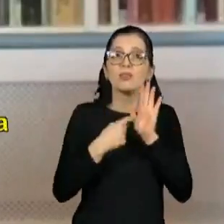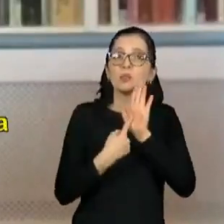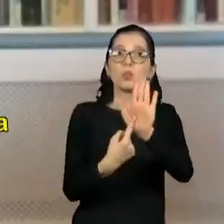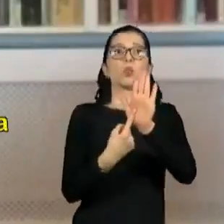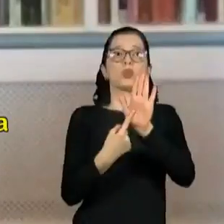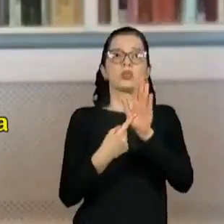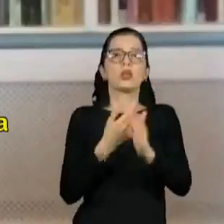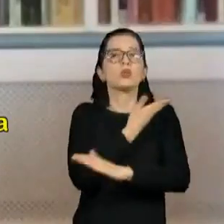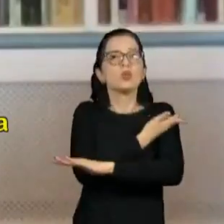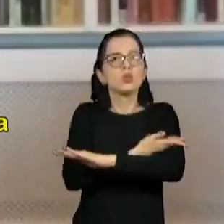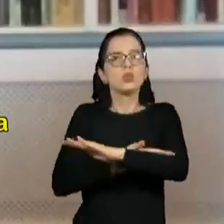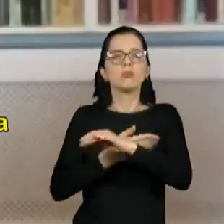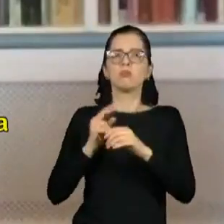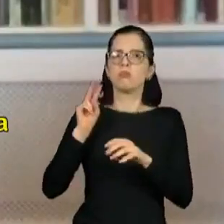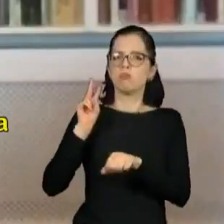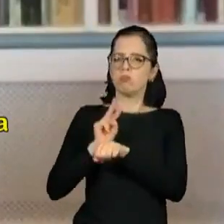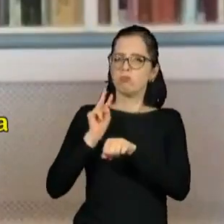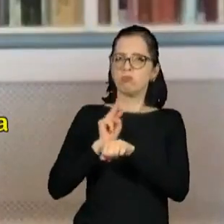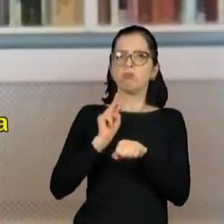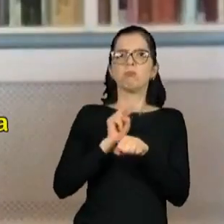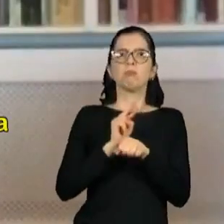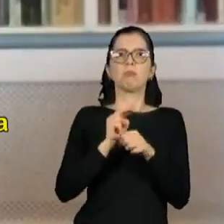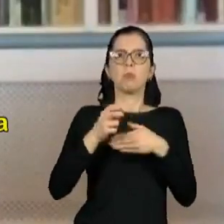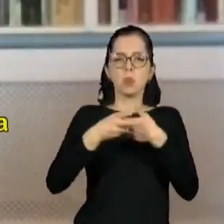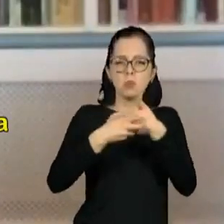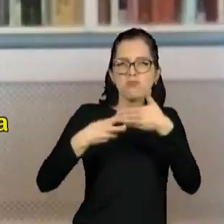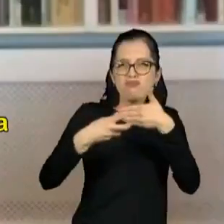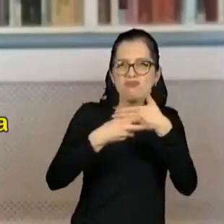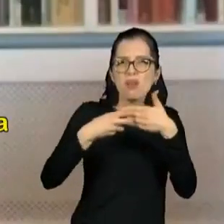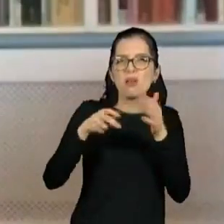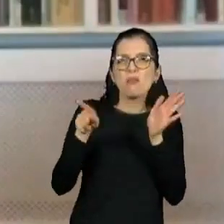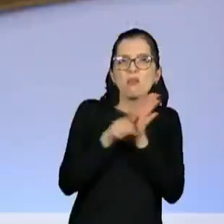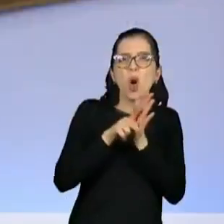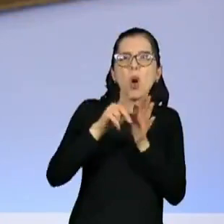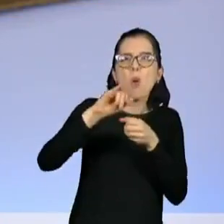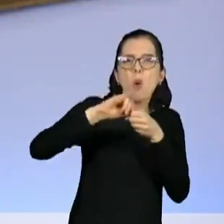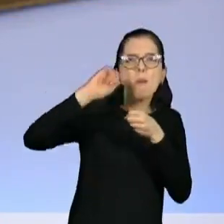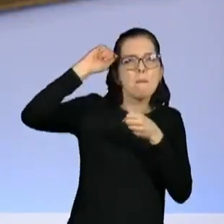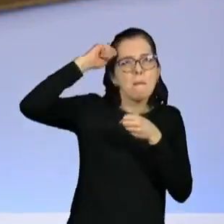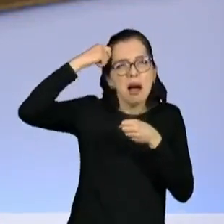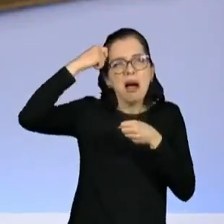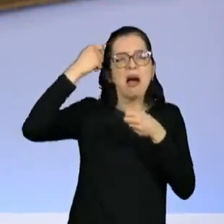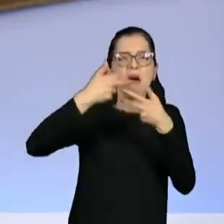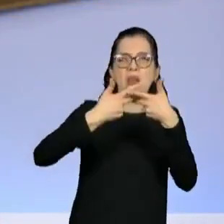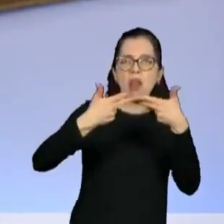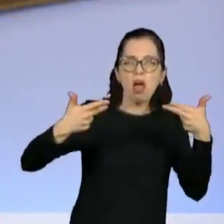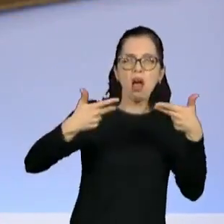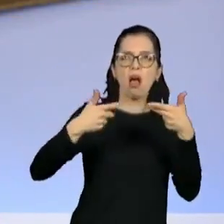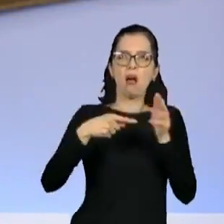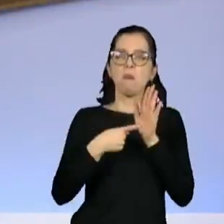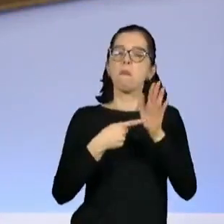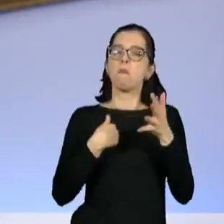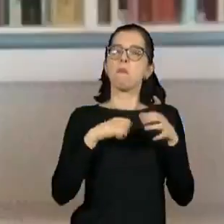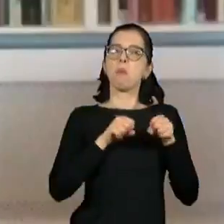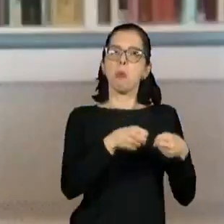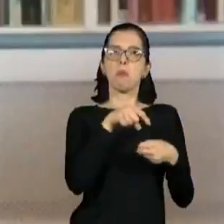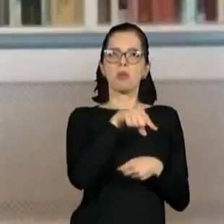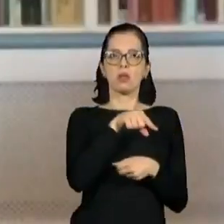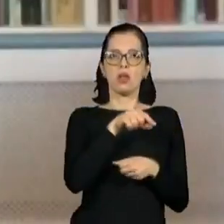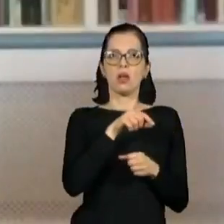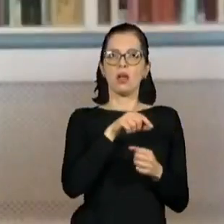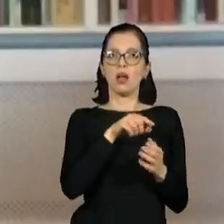said, which used to be quite conservative and supportive of fossil fuel in the past, because they read the science and